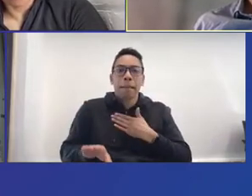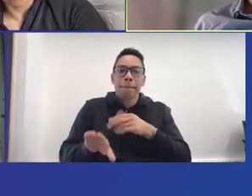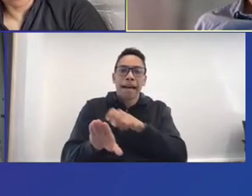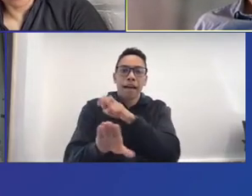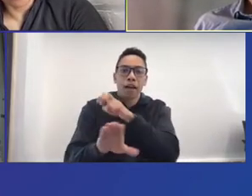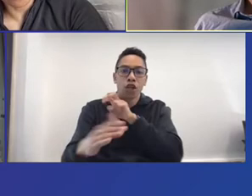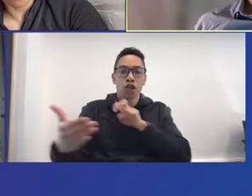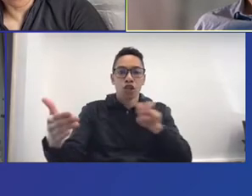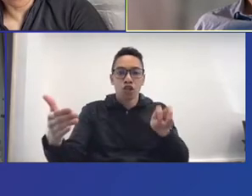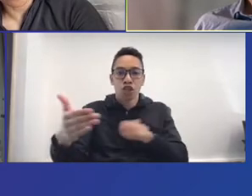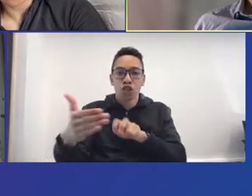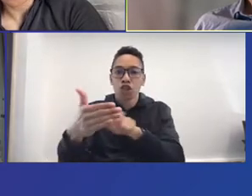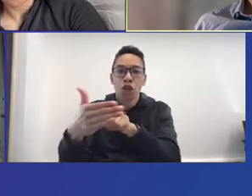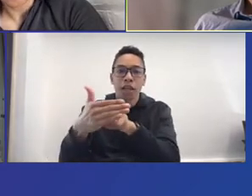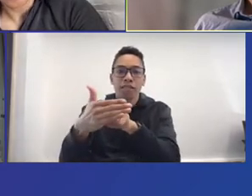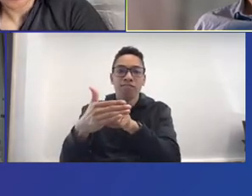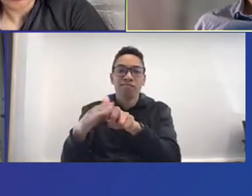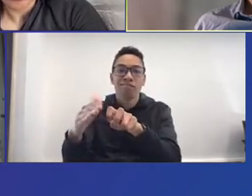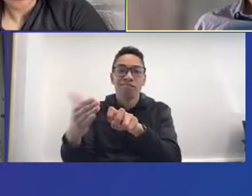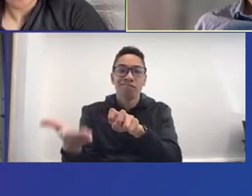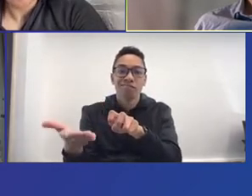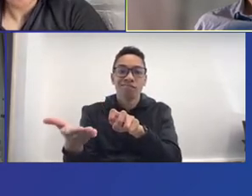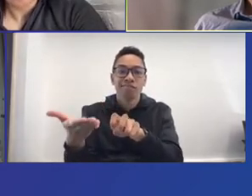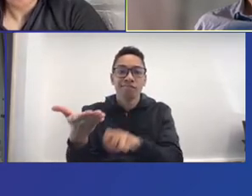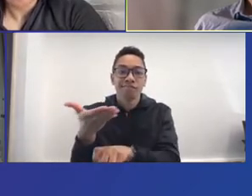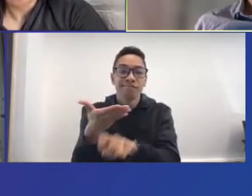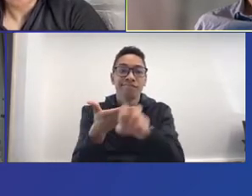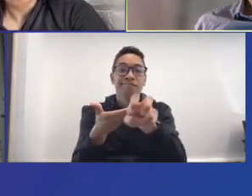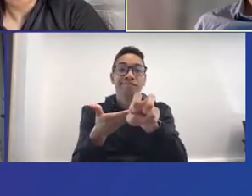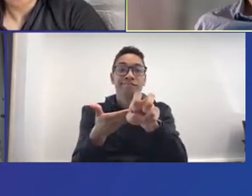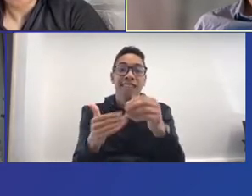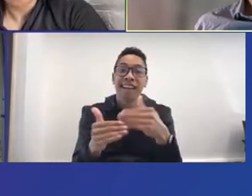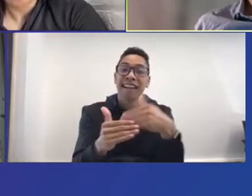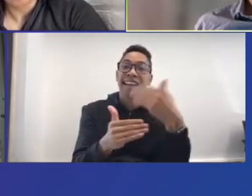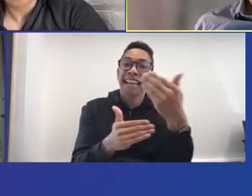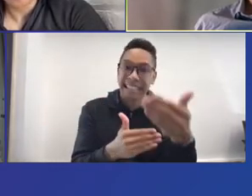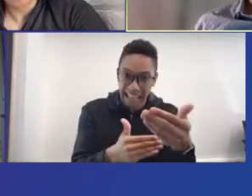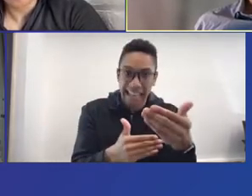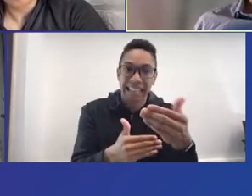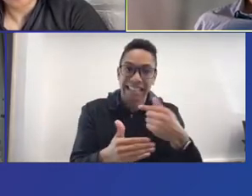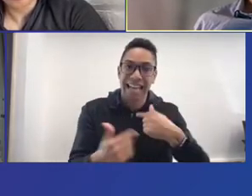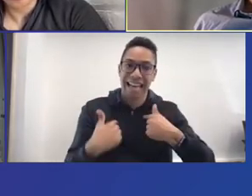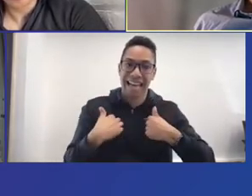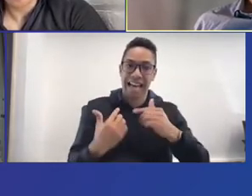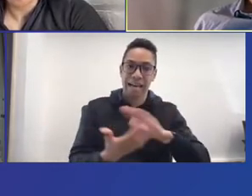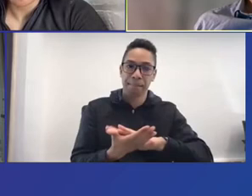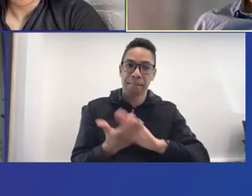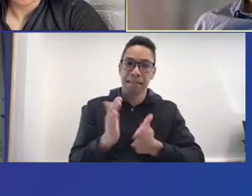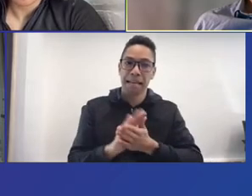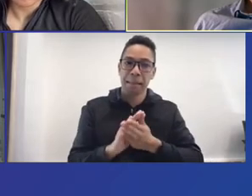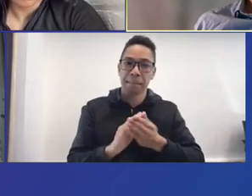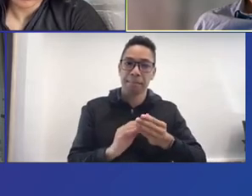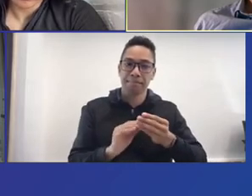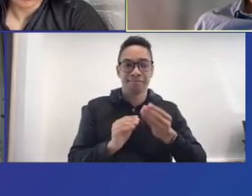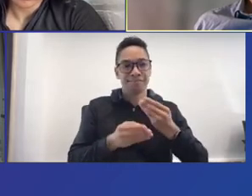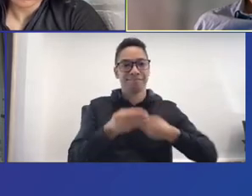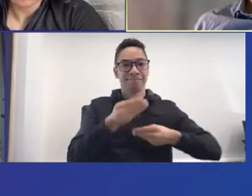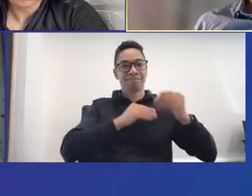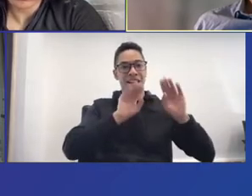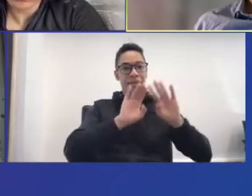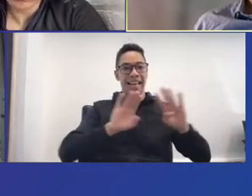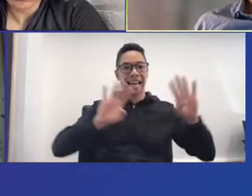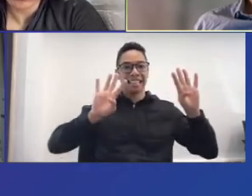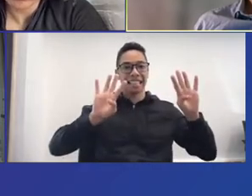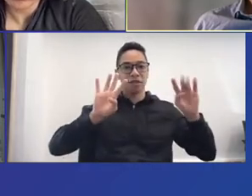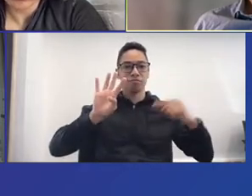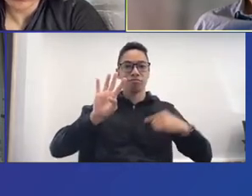I walk into the next world and I become an ancestor, and there's that place too. And that this moment